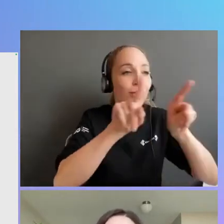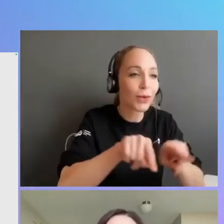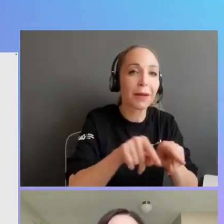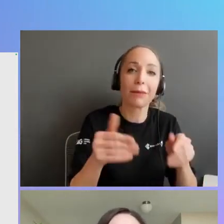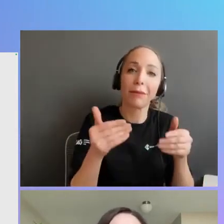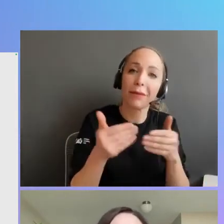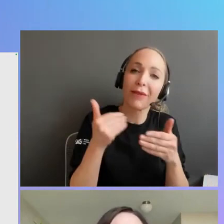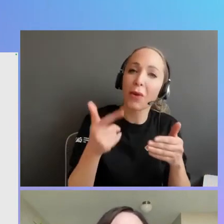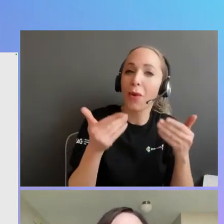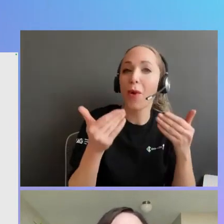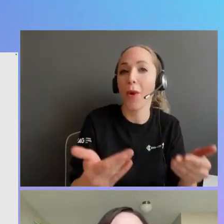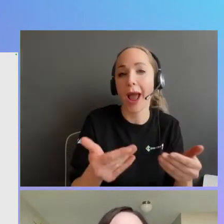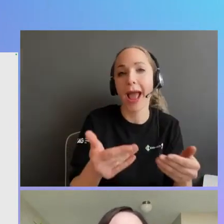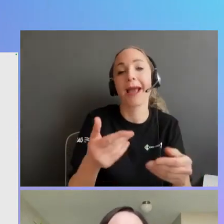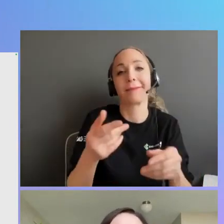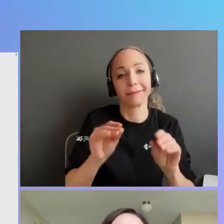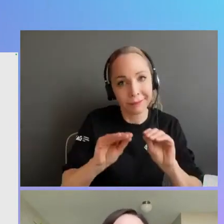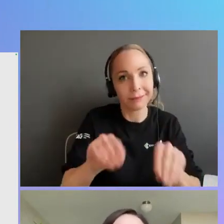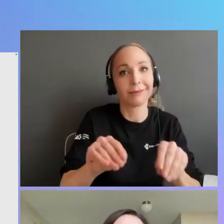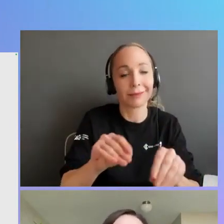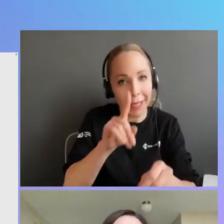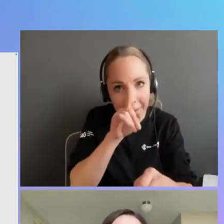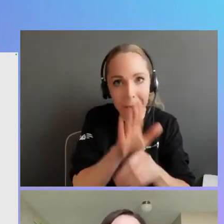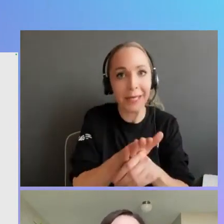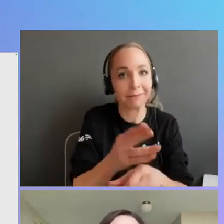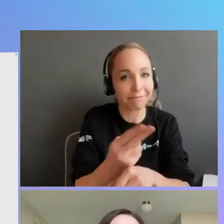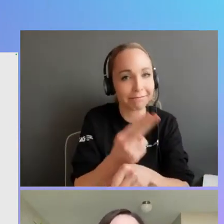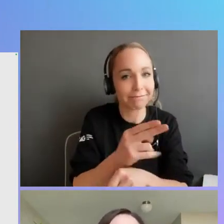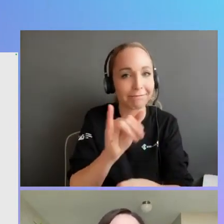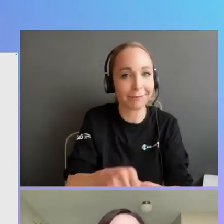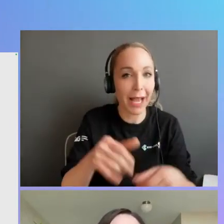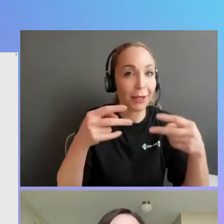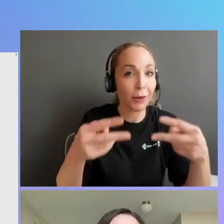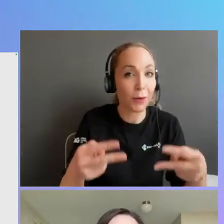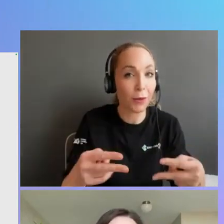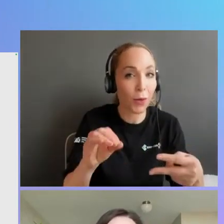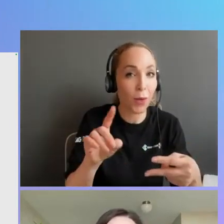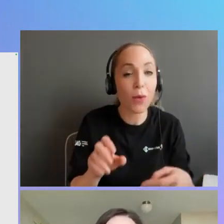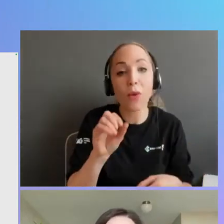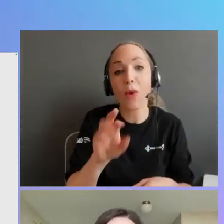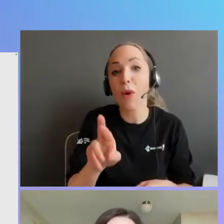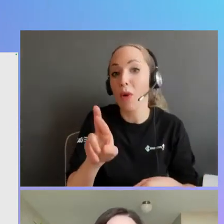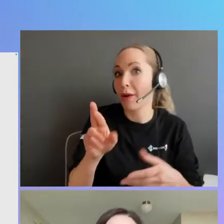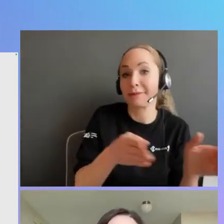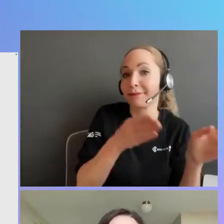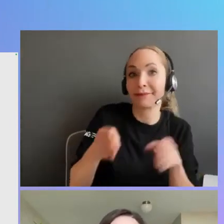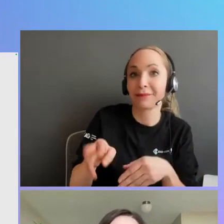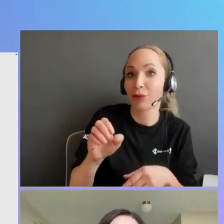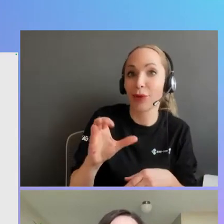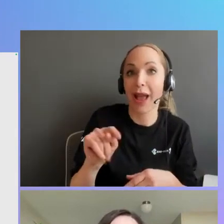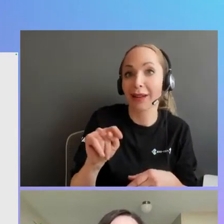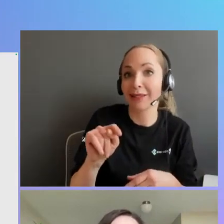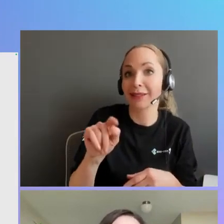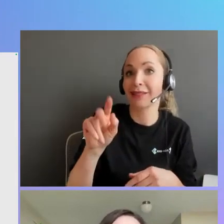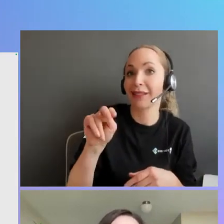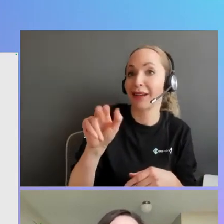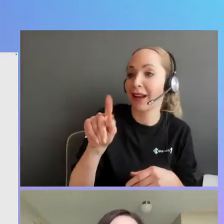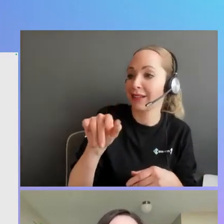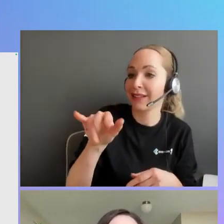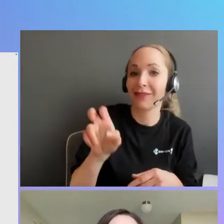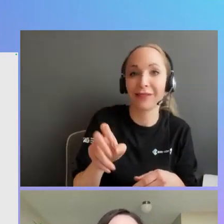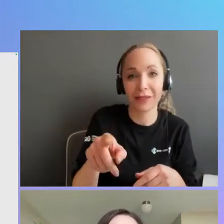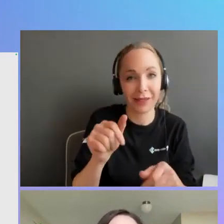go ahead and commit your code. Or you can add, if you're doing a React Native app, you can use our linter for React Native